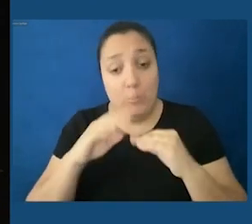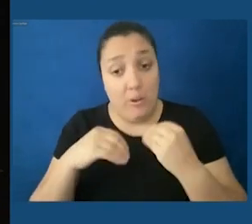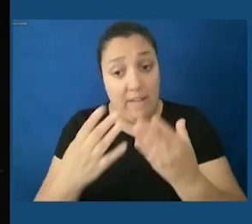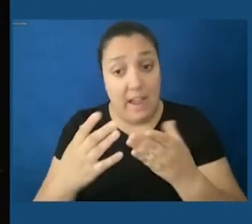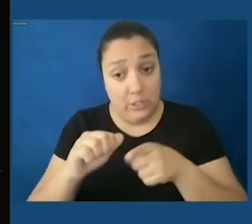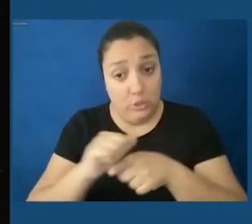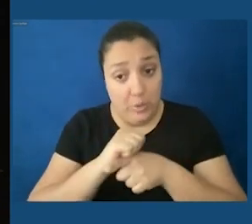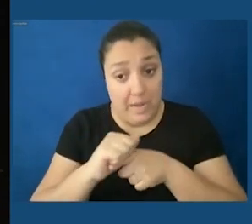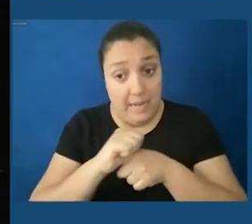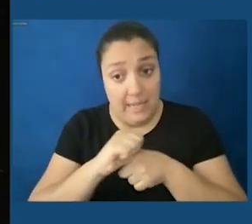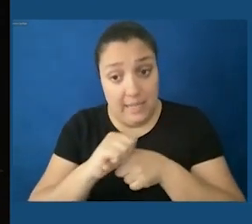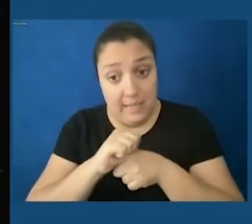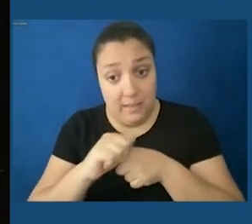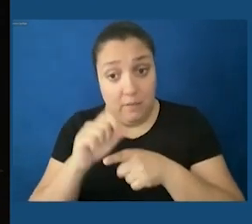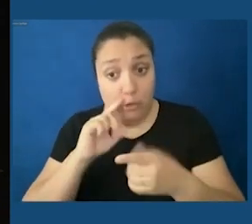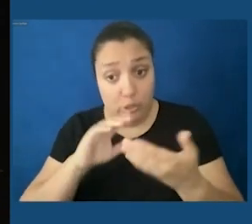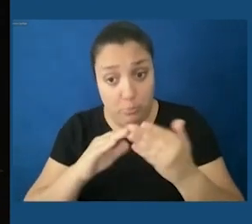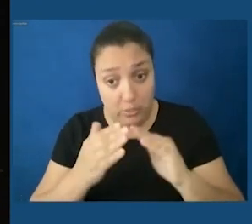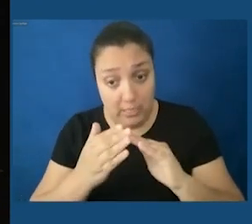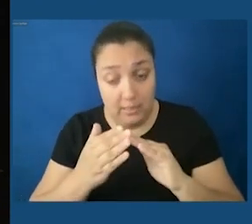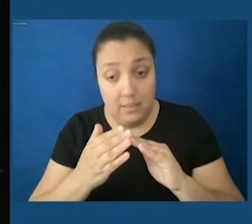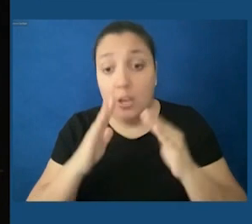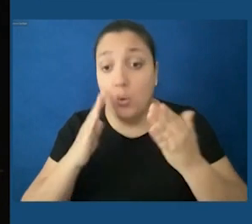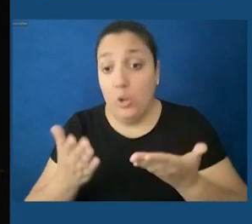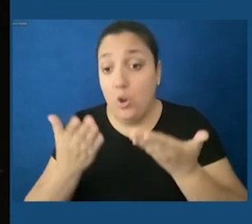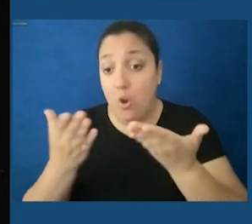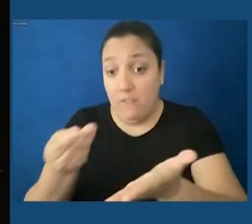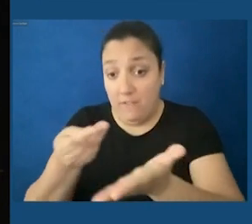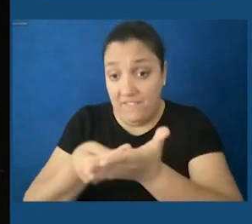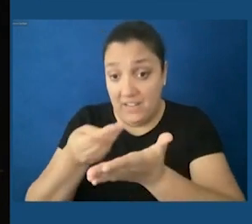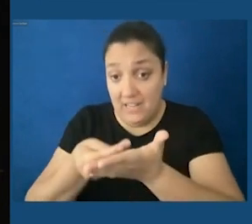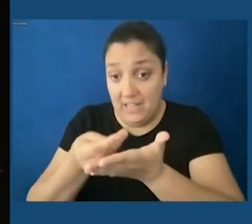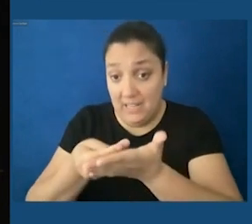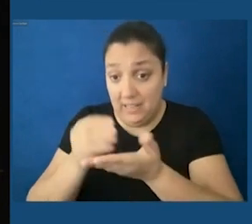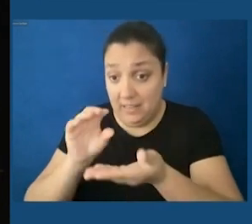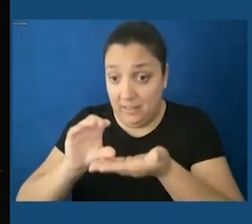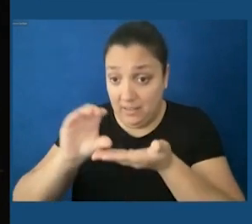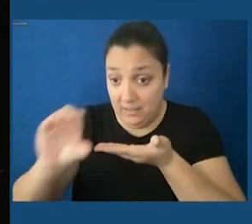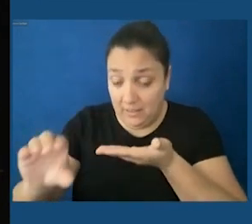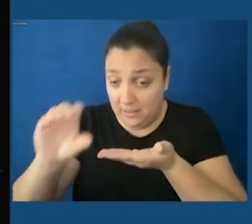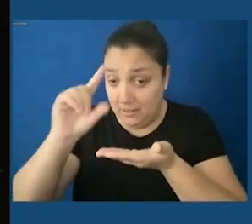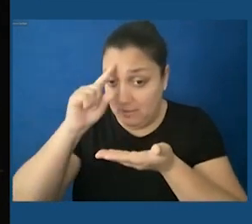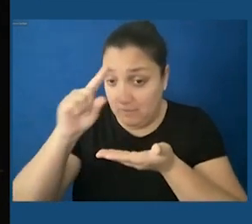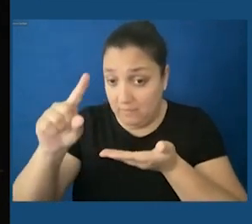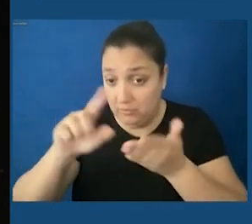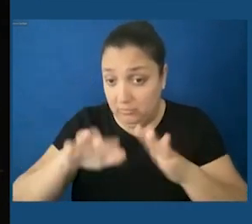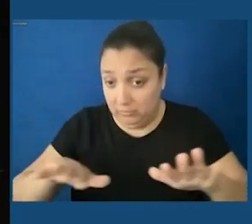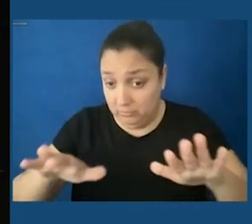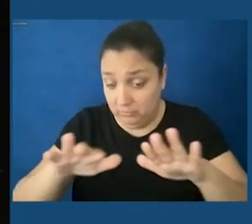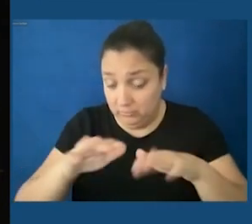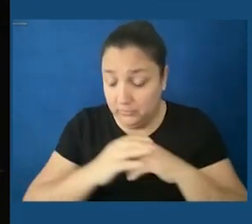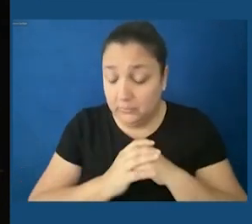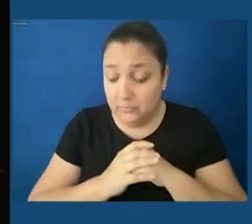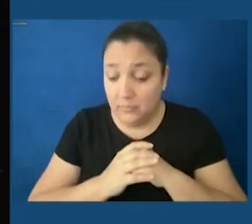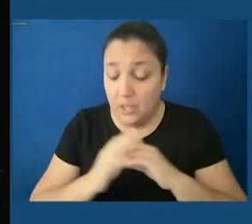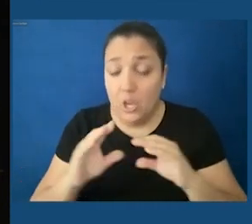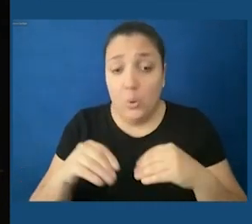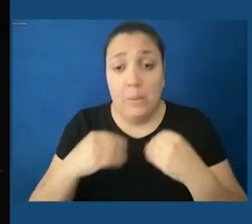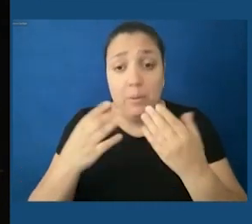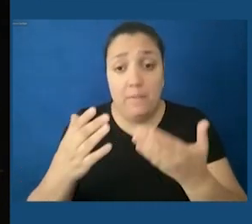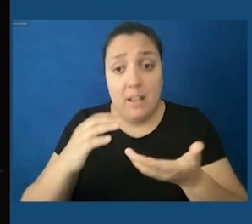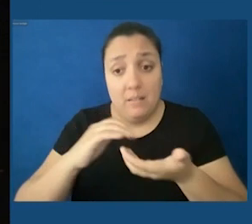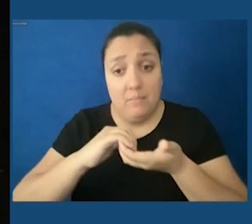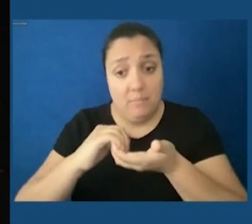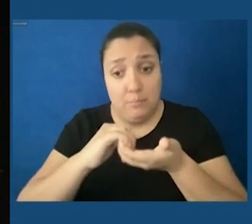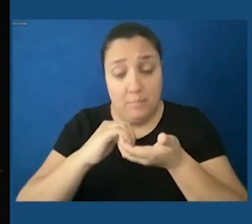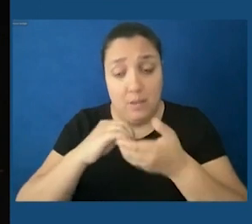communities. We offer funding. We provide opportunities to build partnerships in that